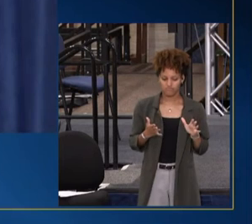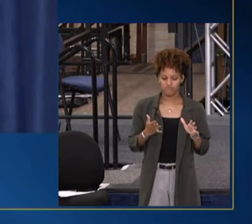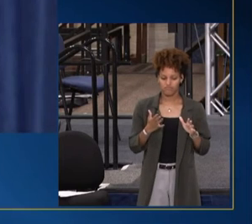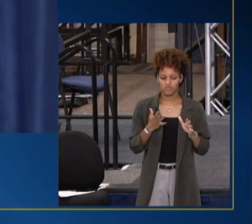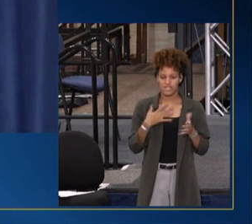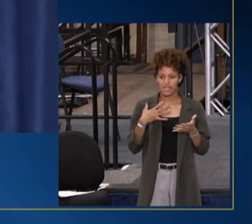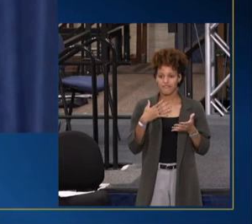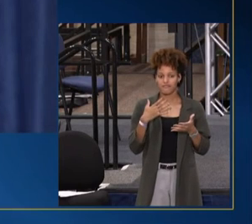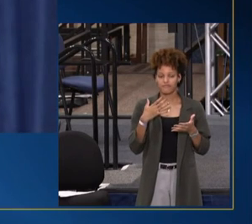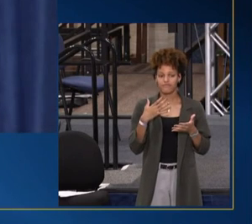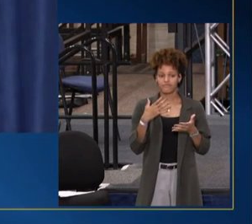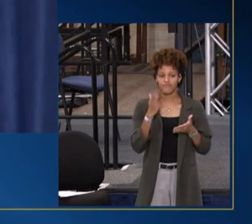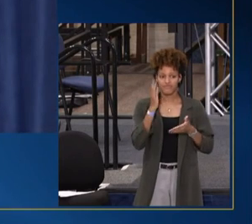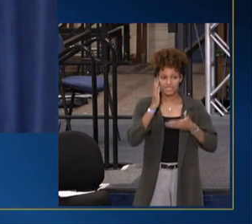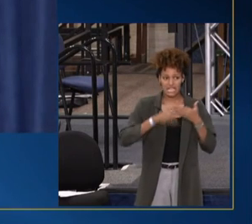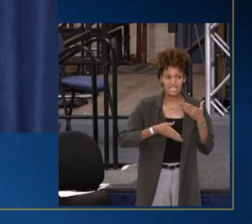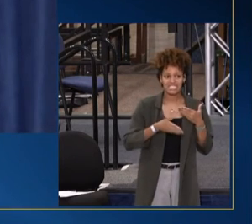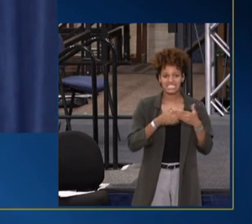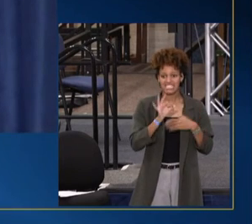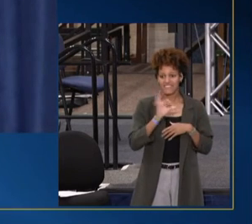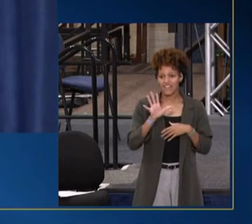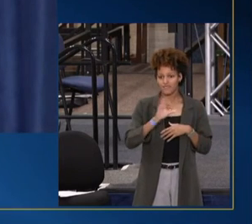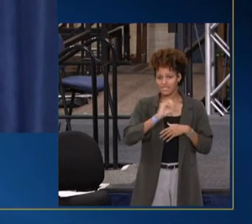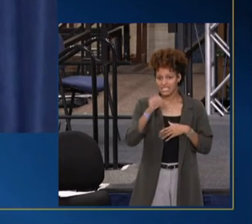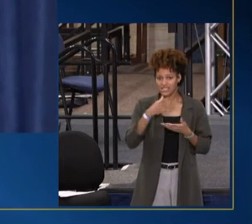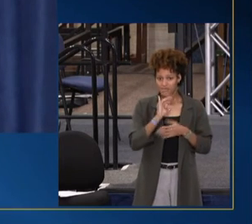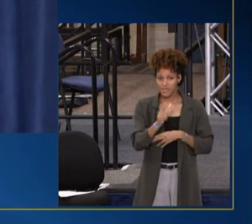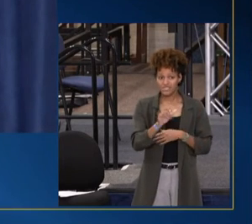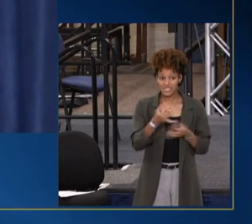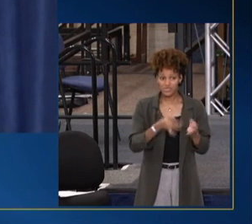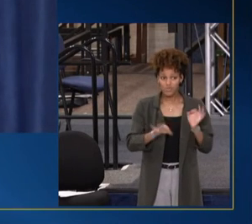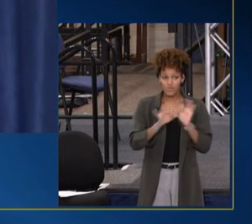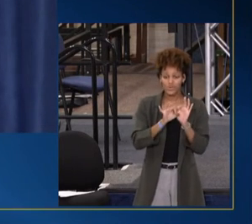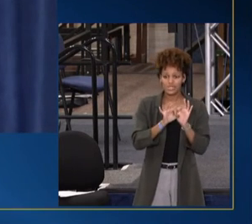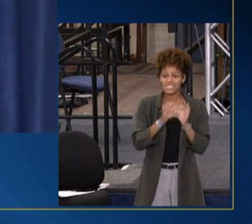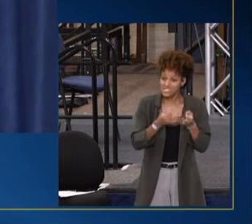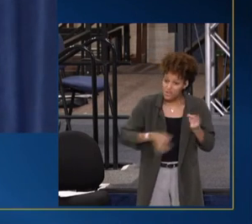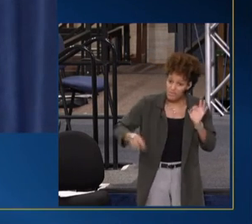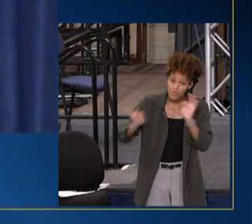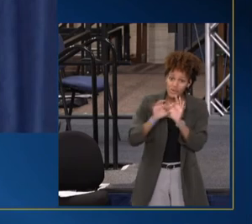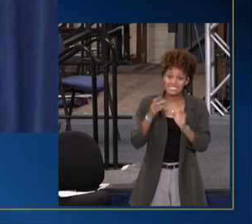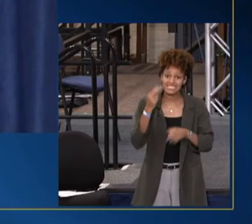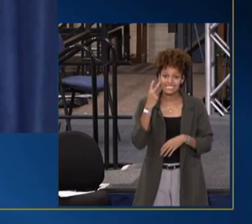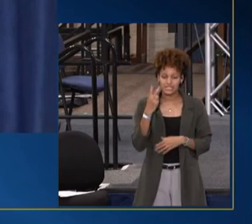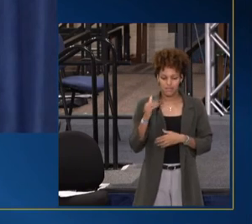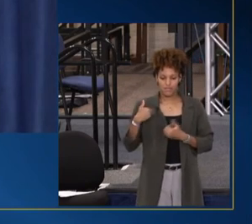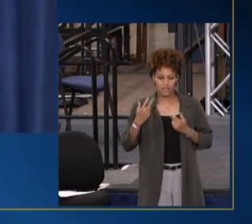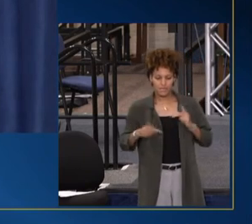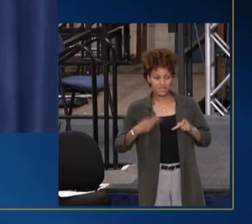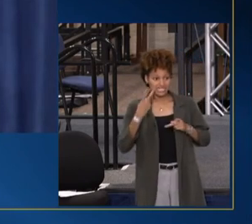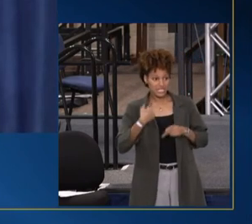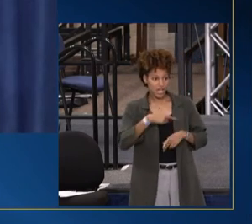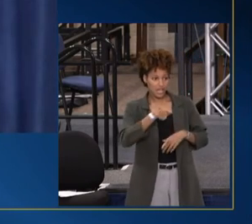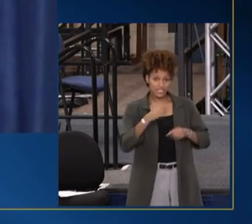bills matters. It matters when these young people see us standing up for them.